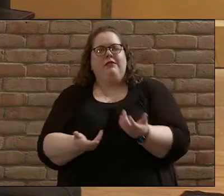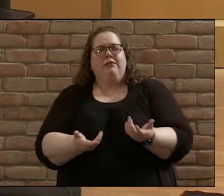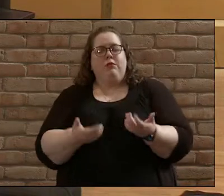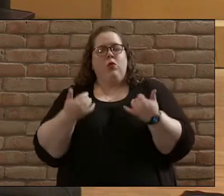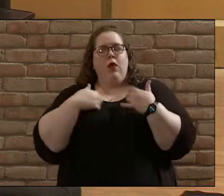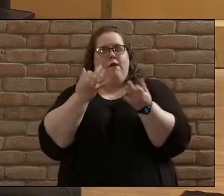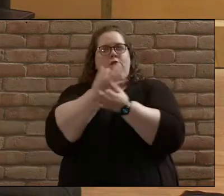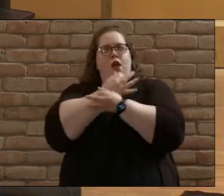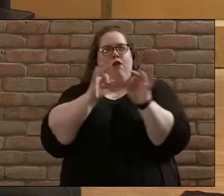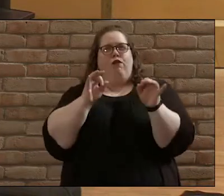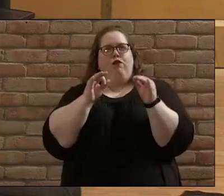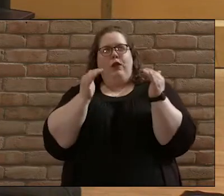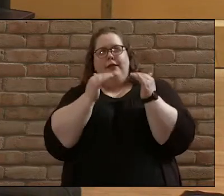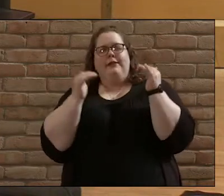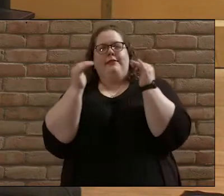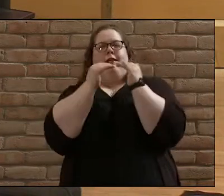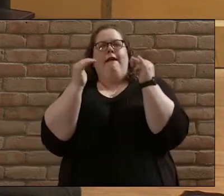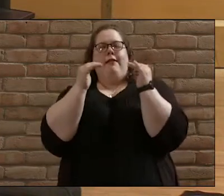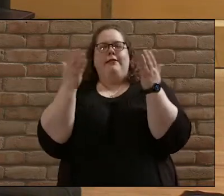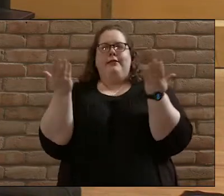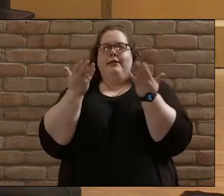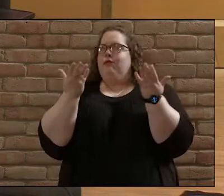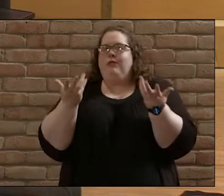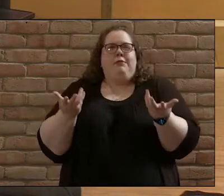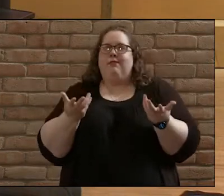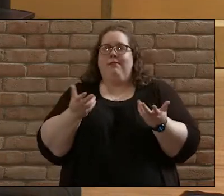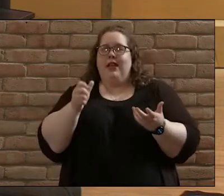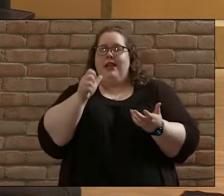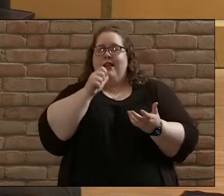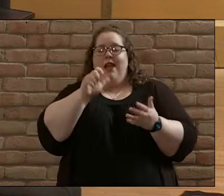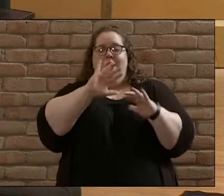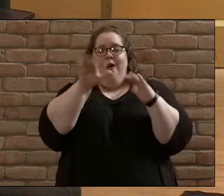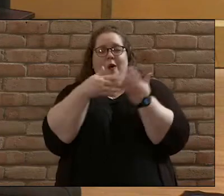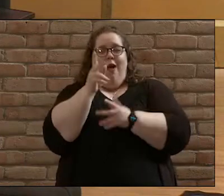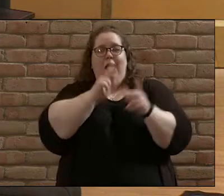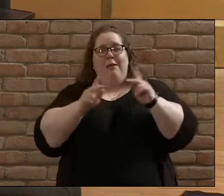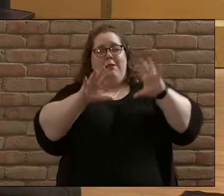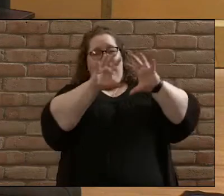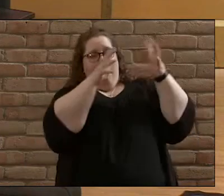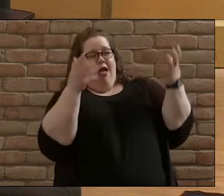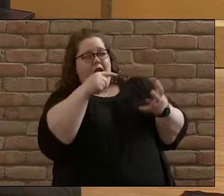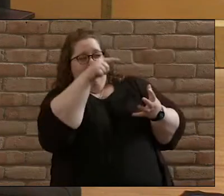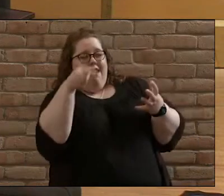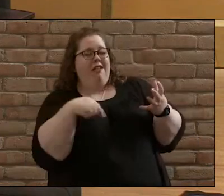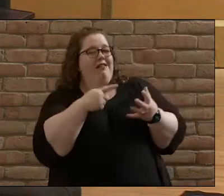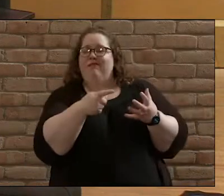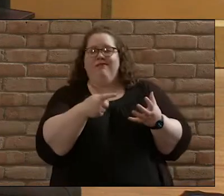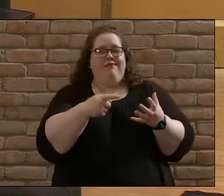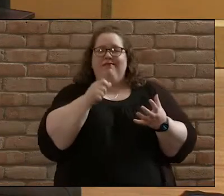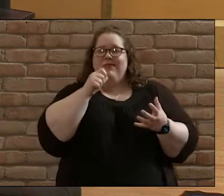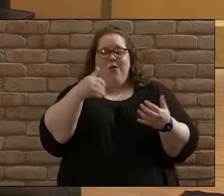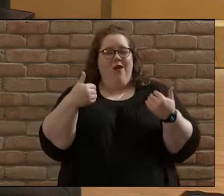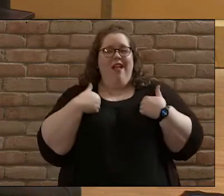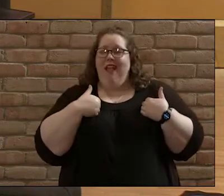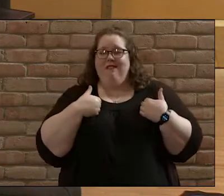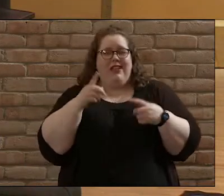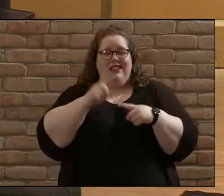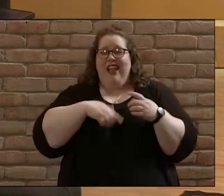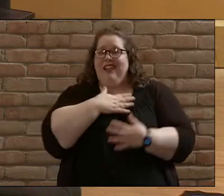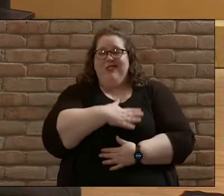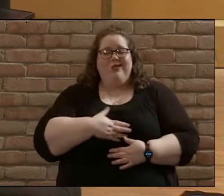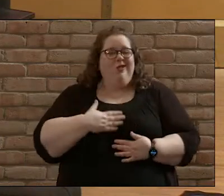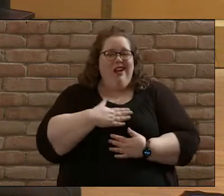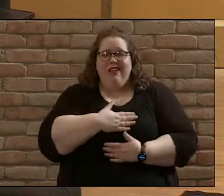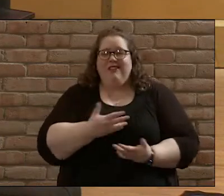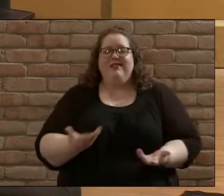here that is not something that everybody in every nation is able to actually enjoy. And so for us to be